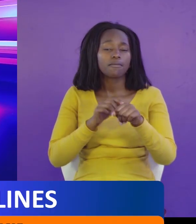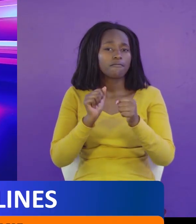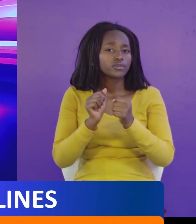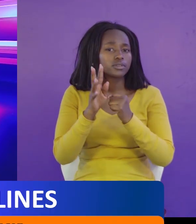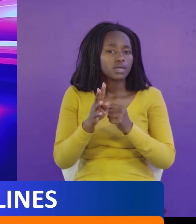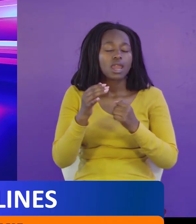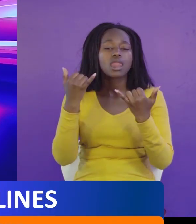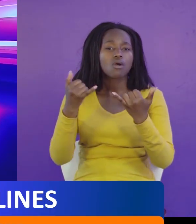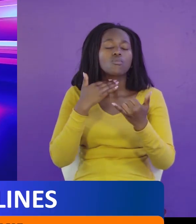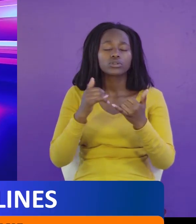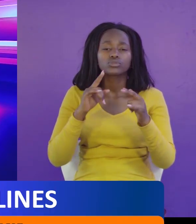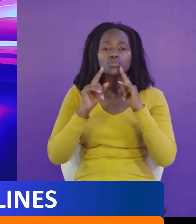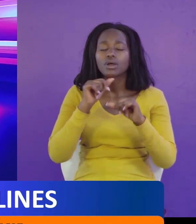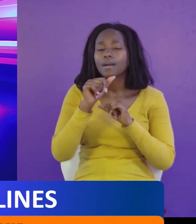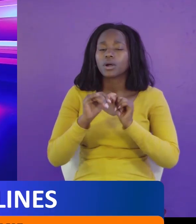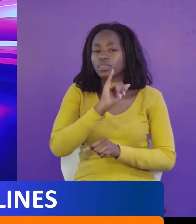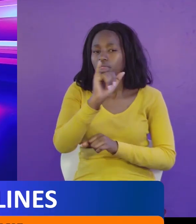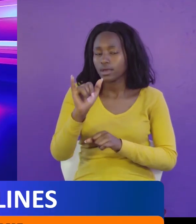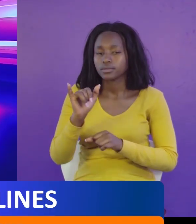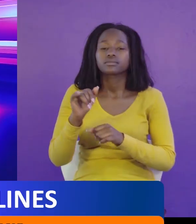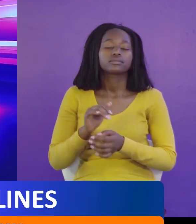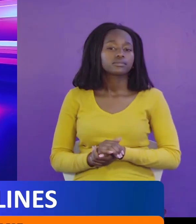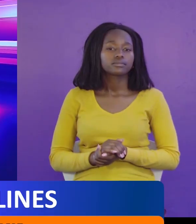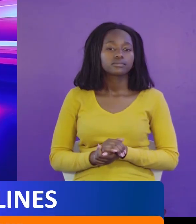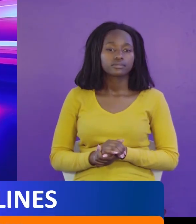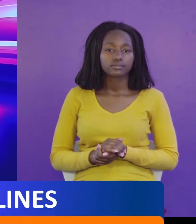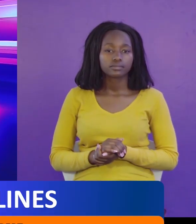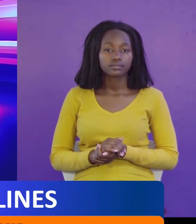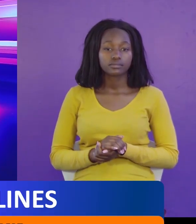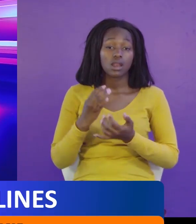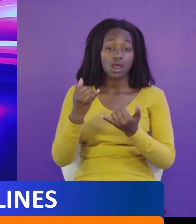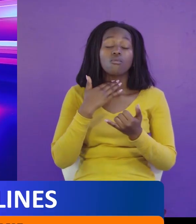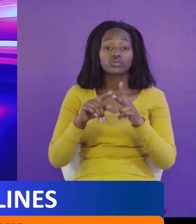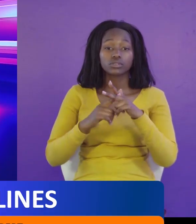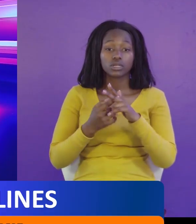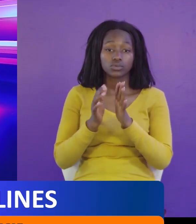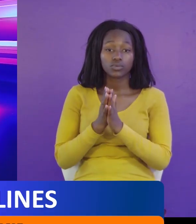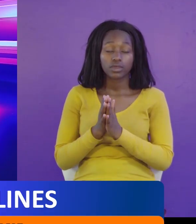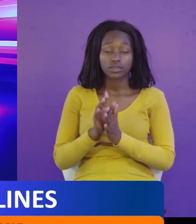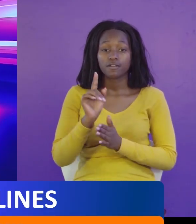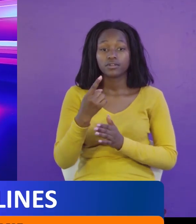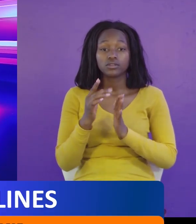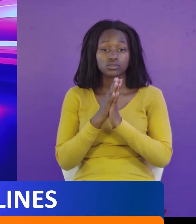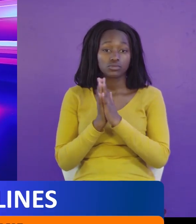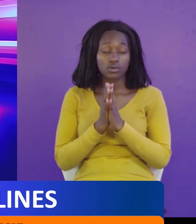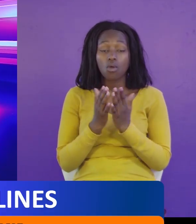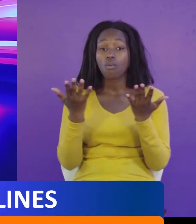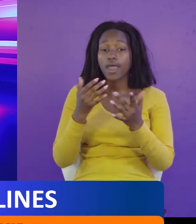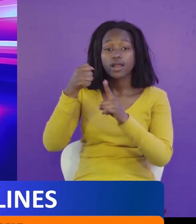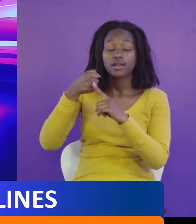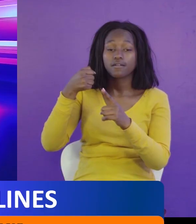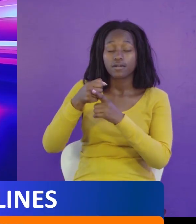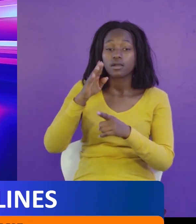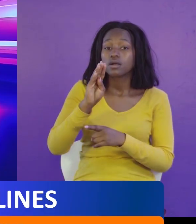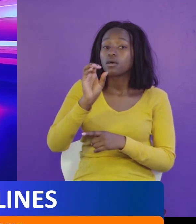the end of the program. And let's begin with our first story making headlines. Activist Boniface Mwangi has